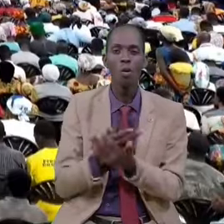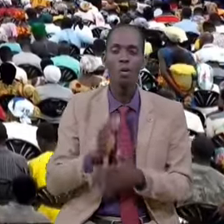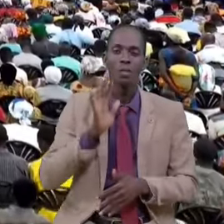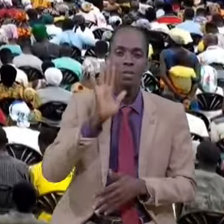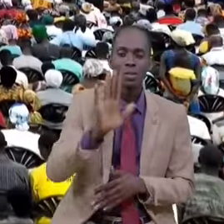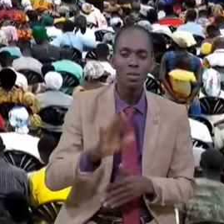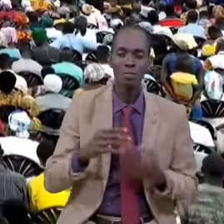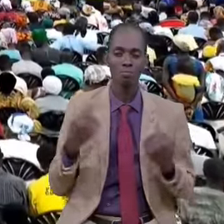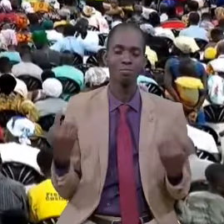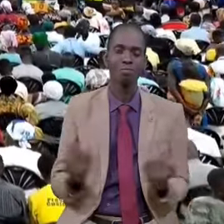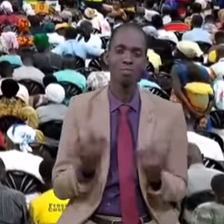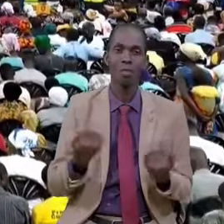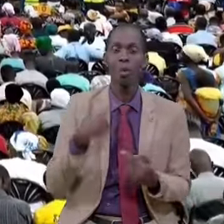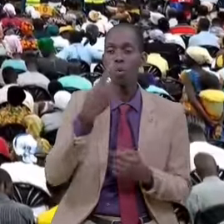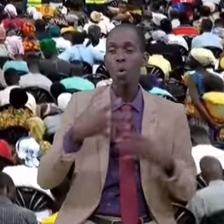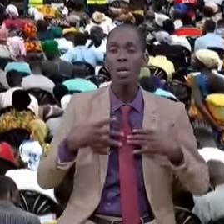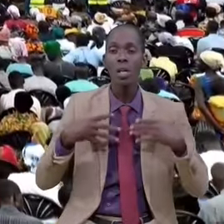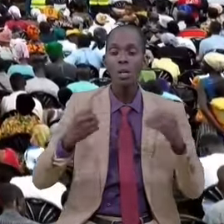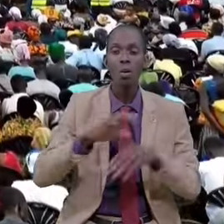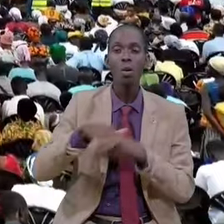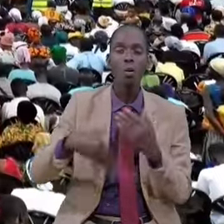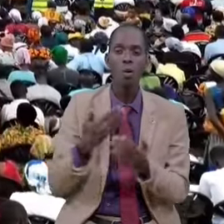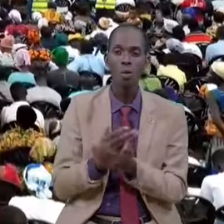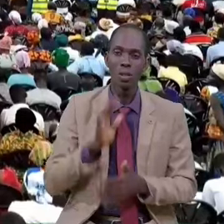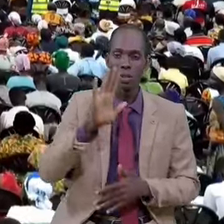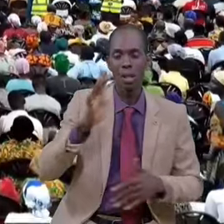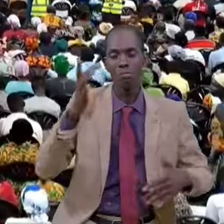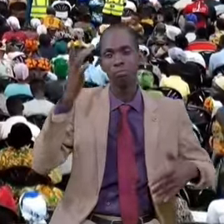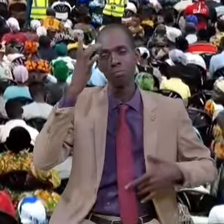iniquities who Health all thy